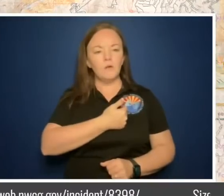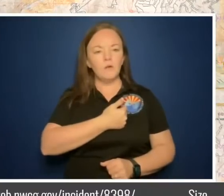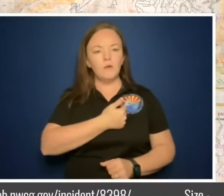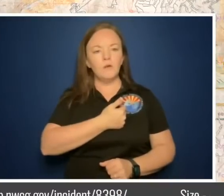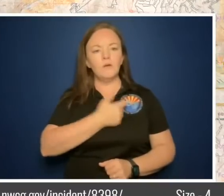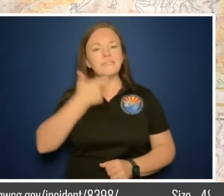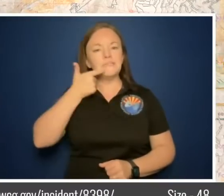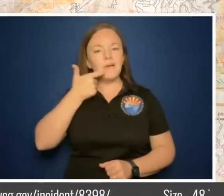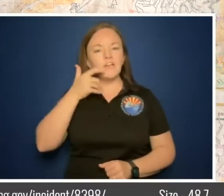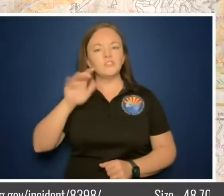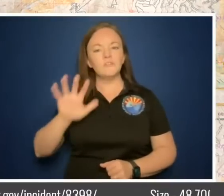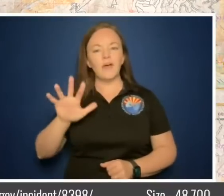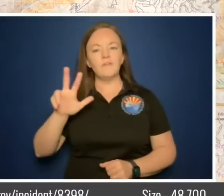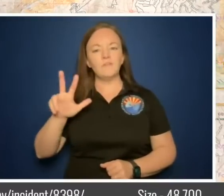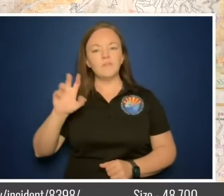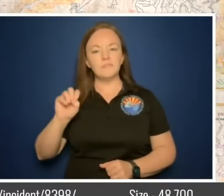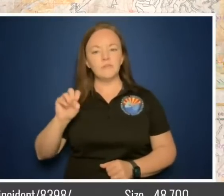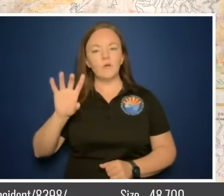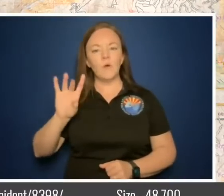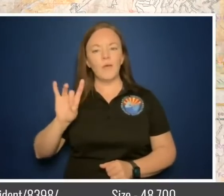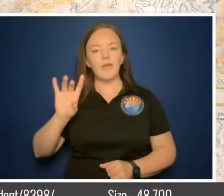dispatch at